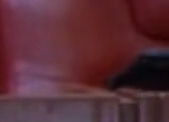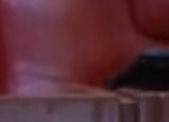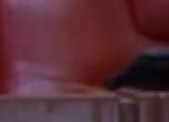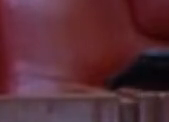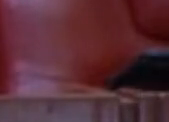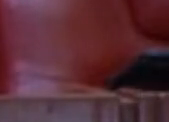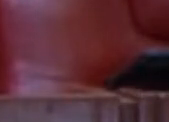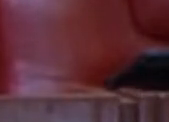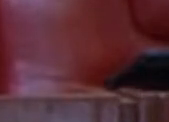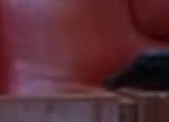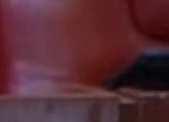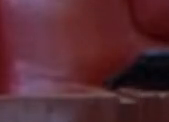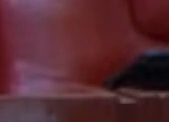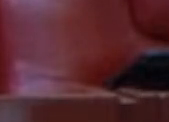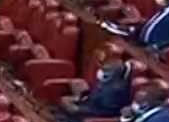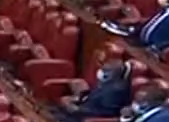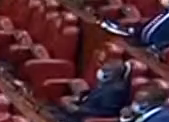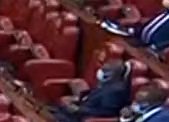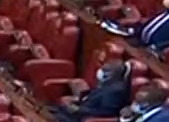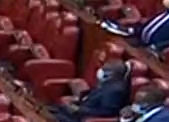I support. I second.